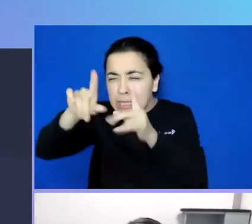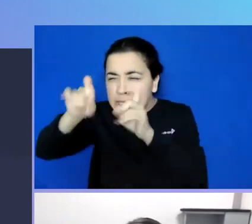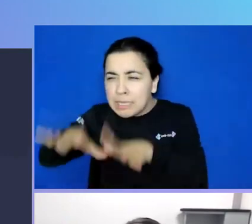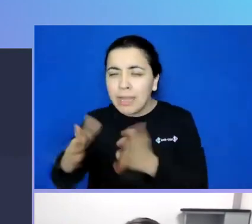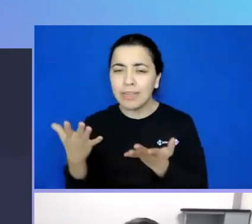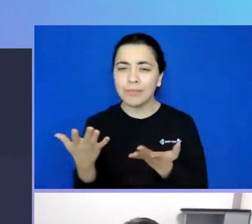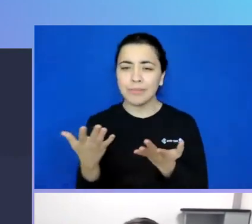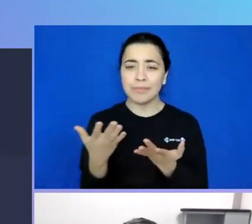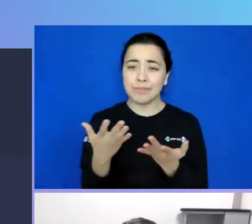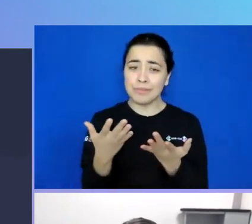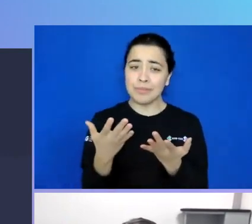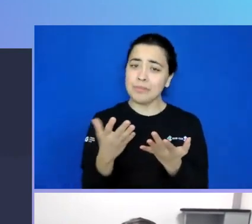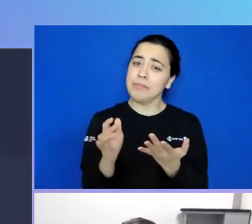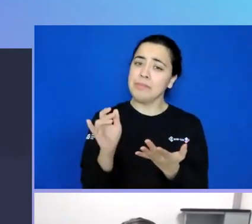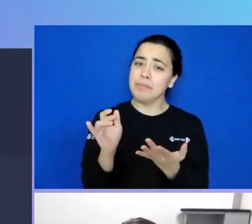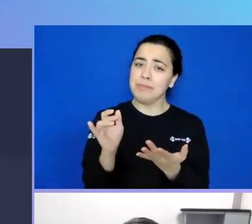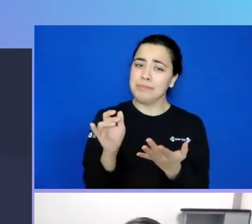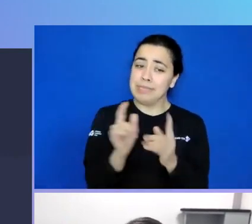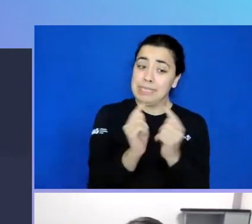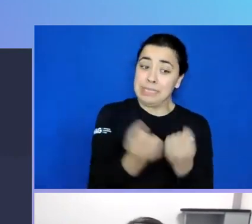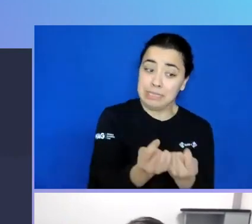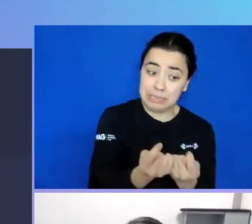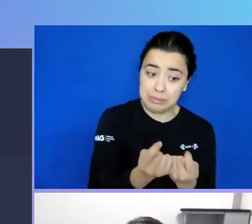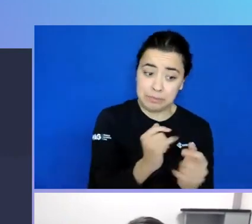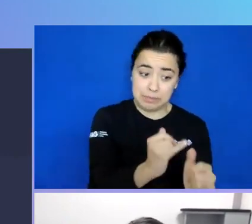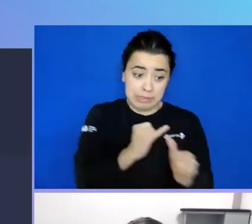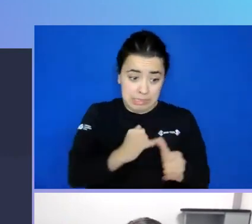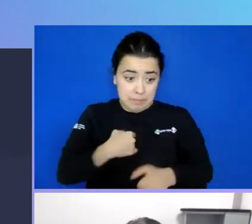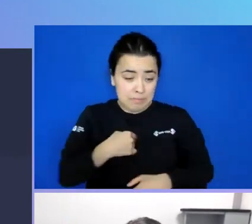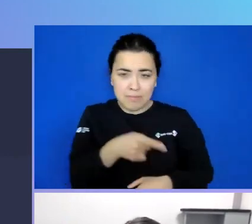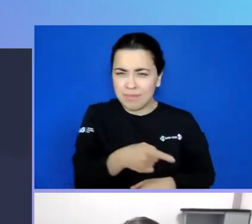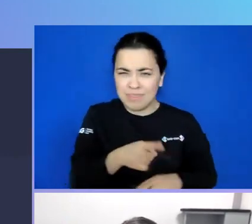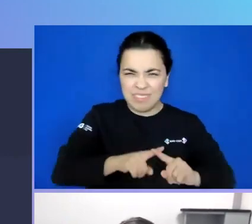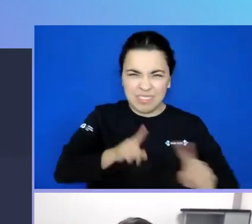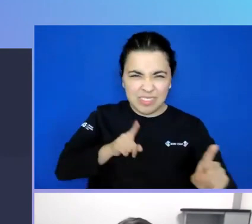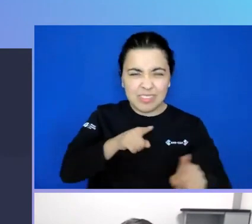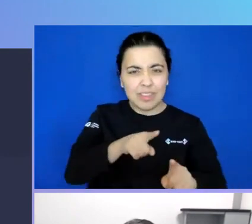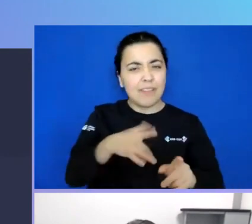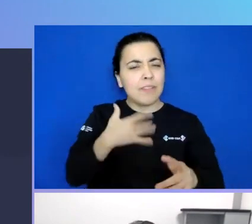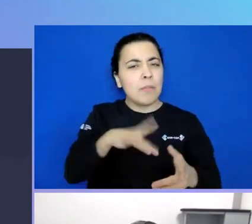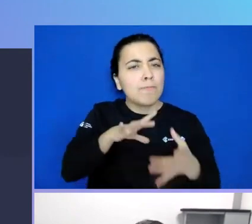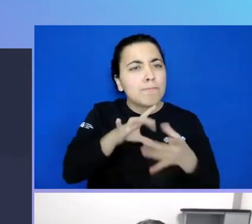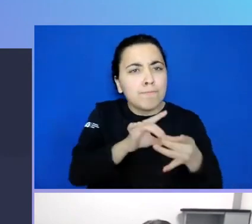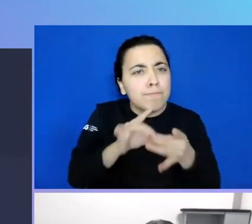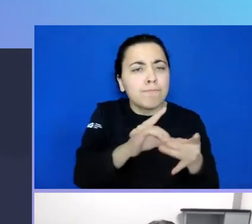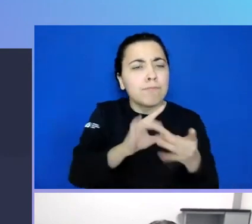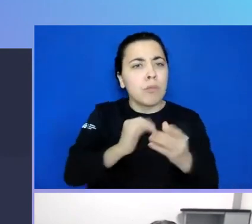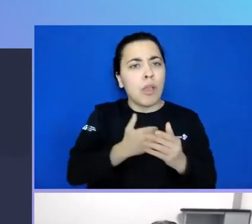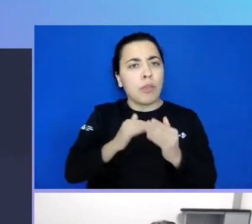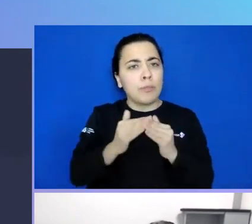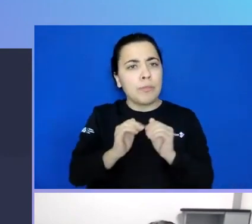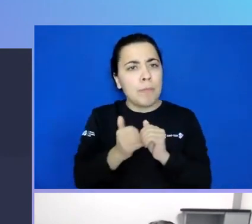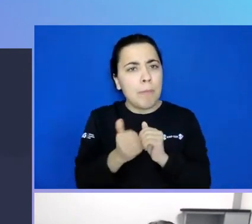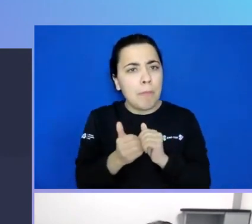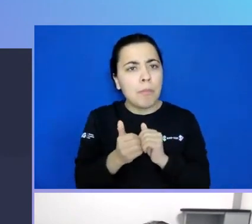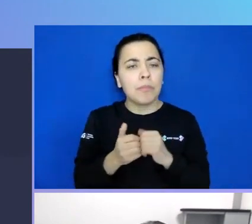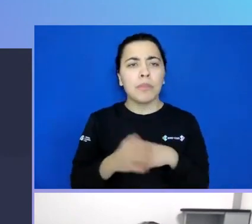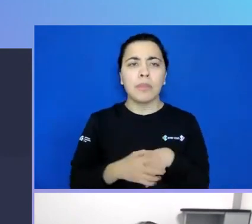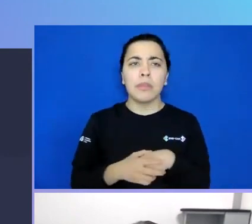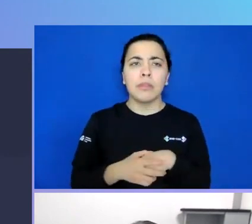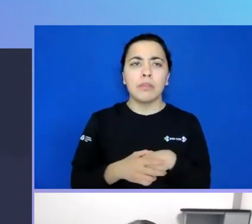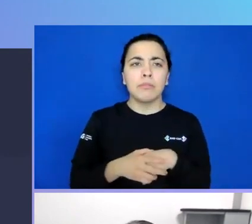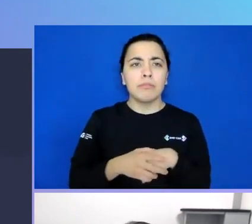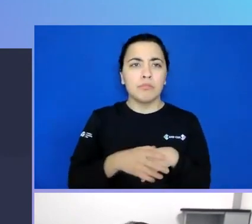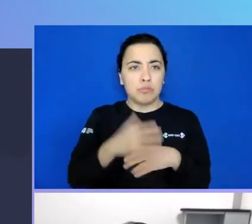Teams aren't necessarily doing it the same way. You can help them feel a lot more connected to our community and to our practice and body